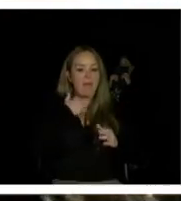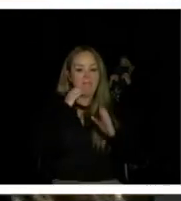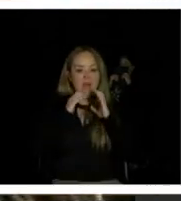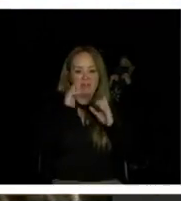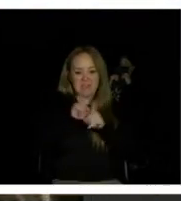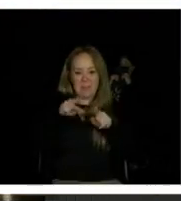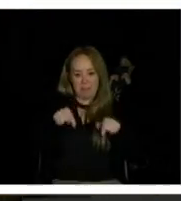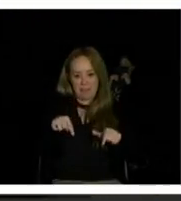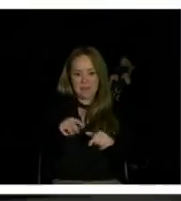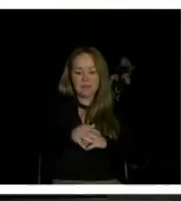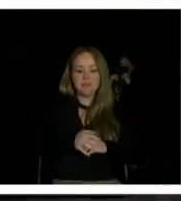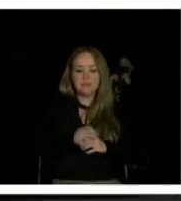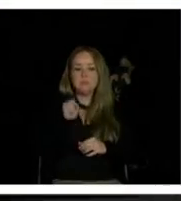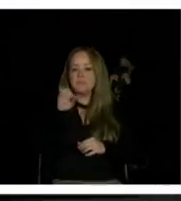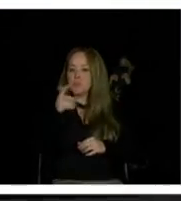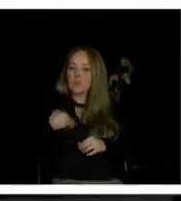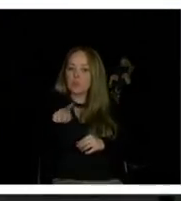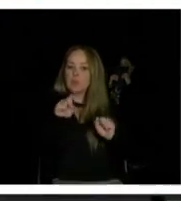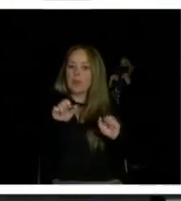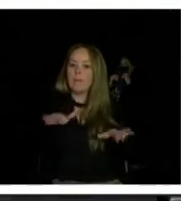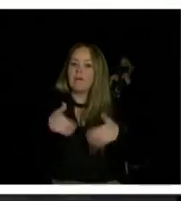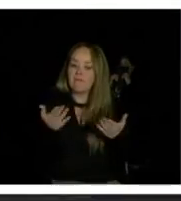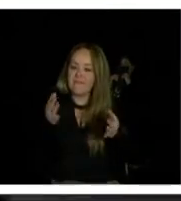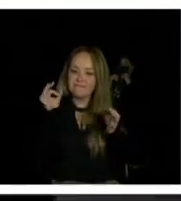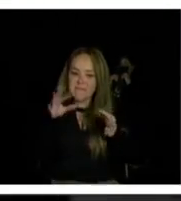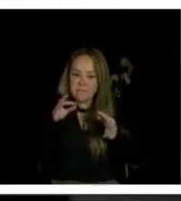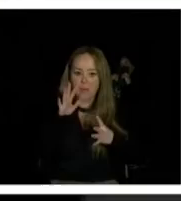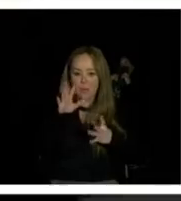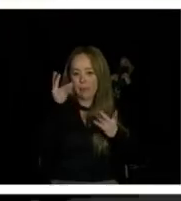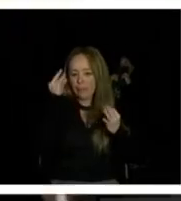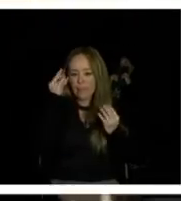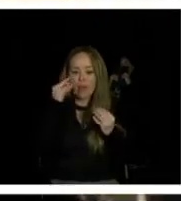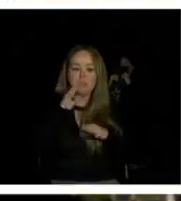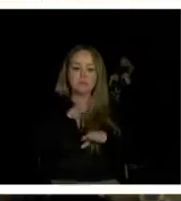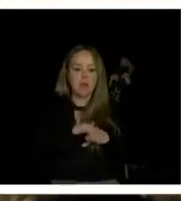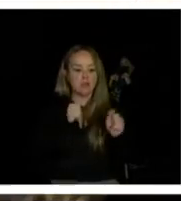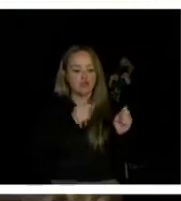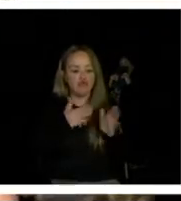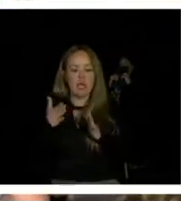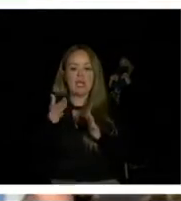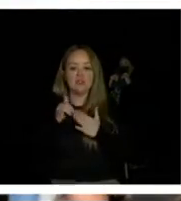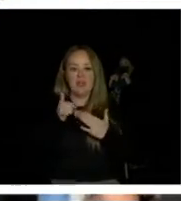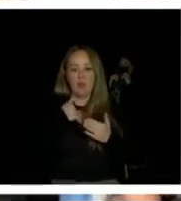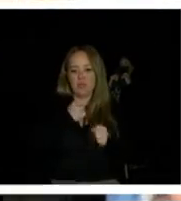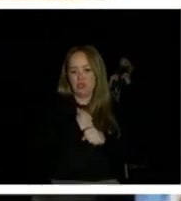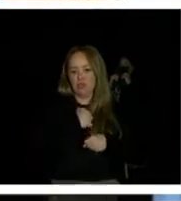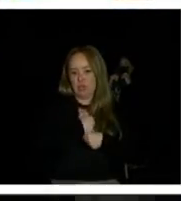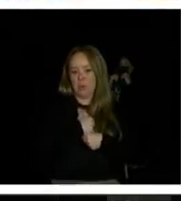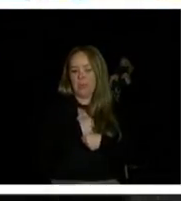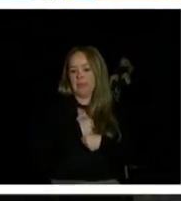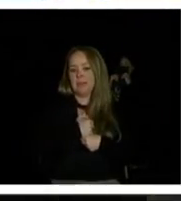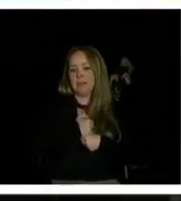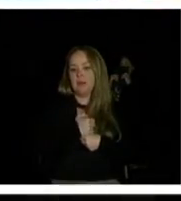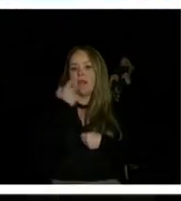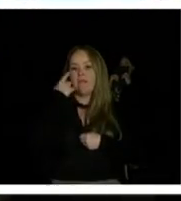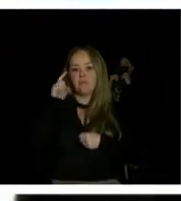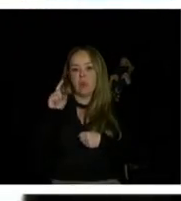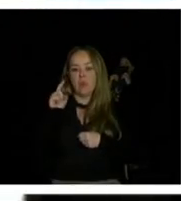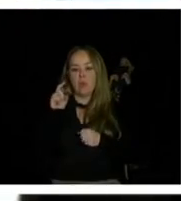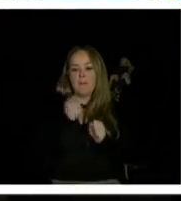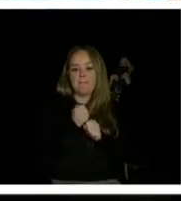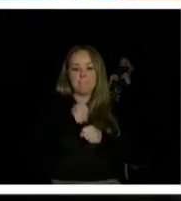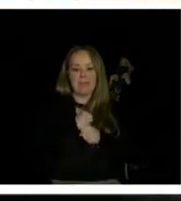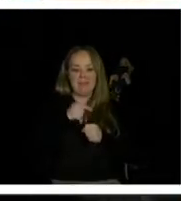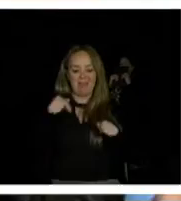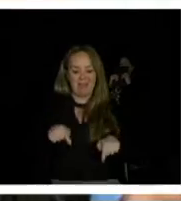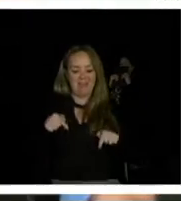conversations like this so that you all can provide feedback and thoughts on strategies that we've generated in terms of